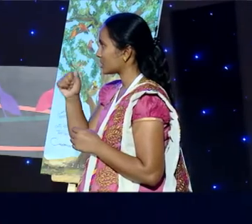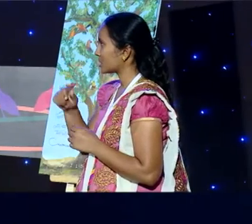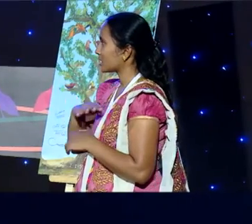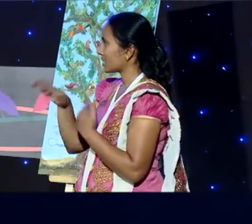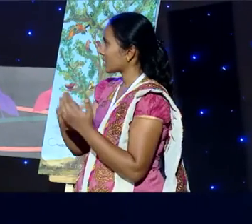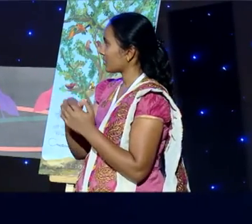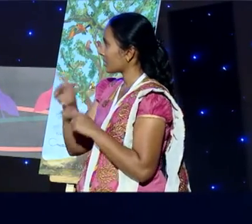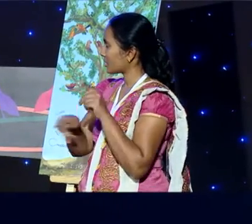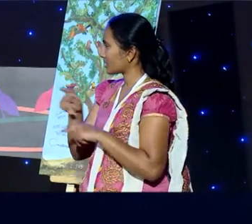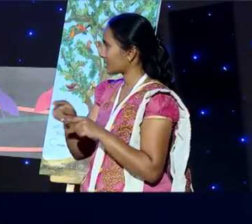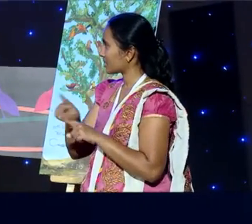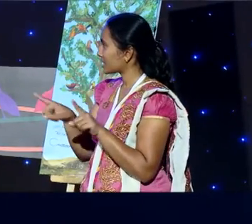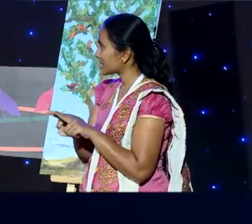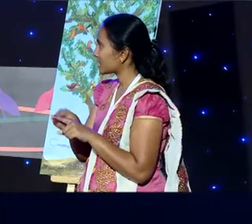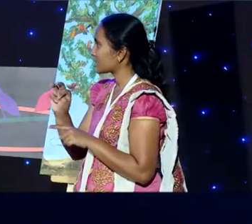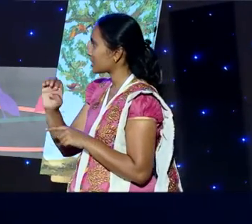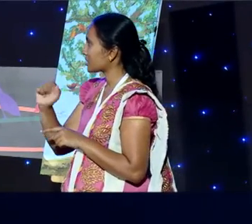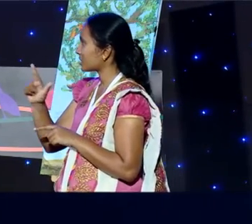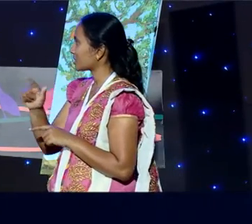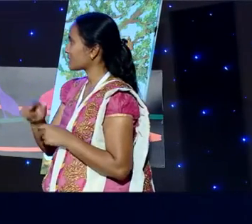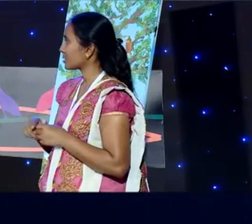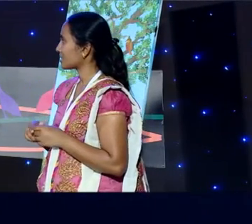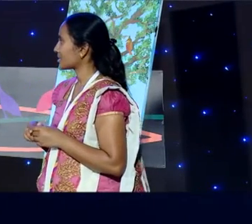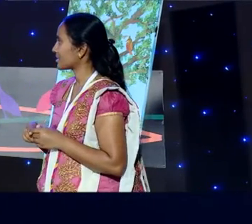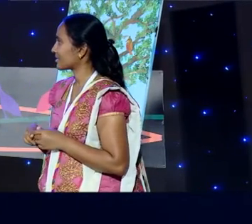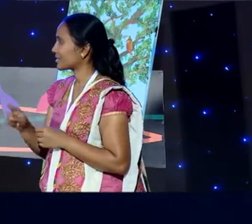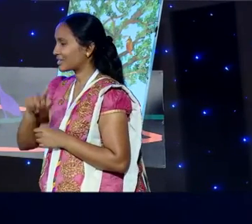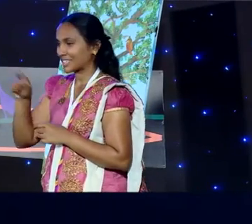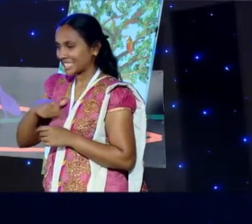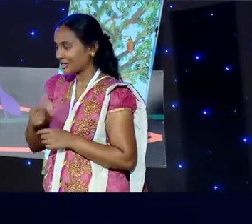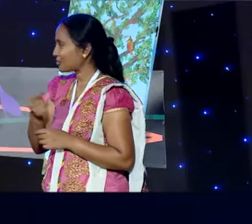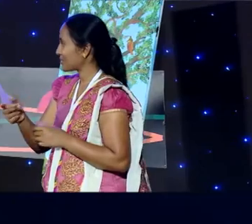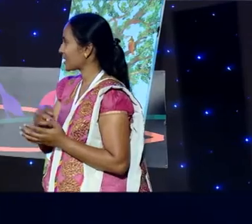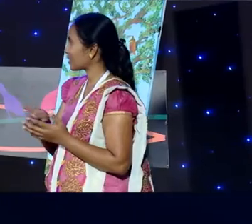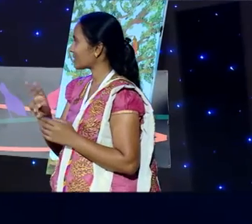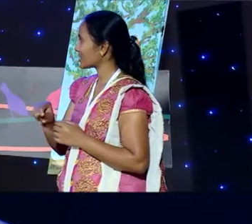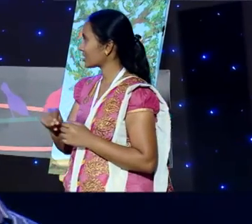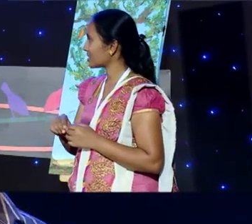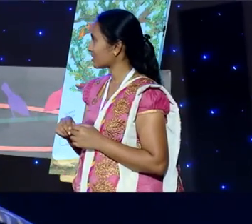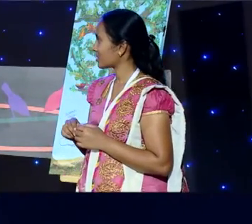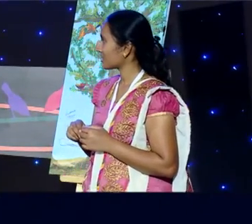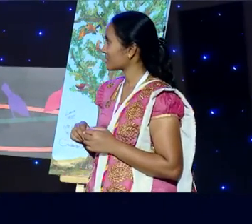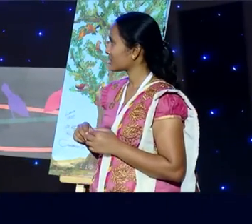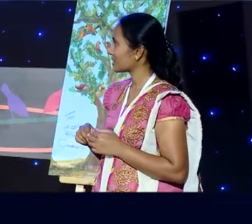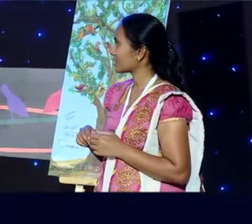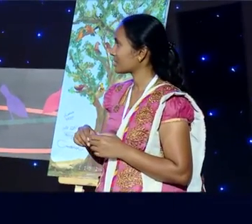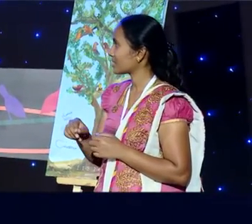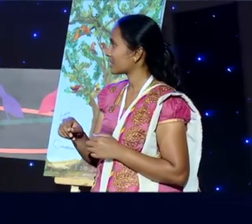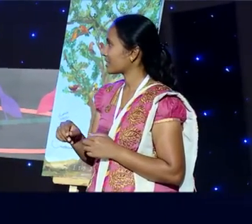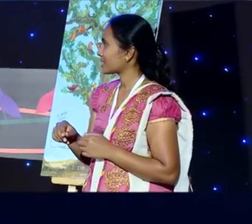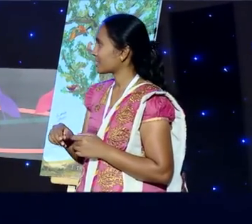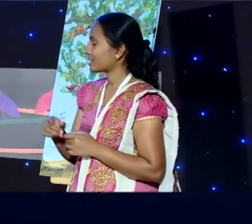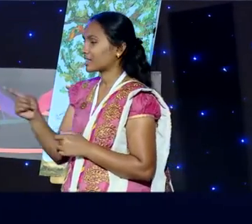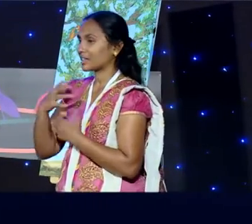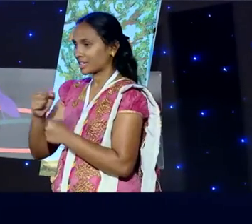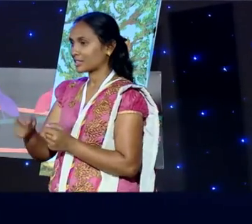everyone is having this meal, and no one is paying for themselves. Everyone is paying forward for someone else. They are trusted